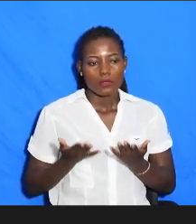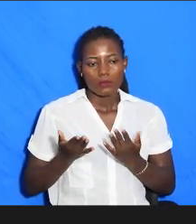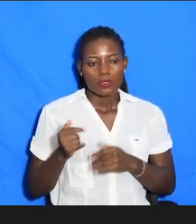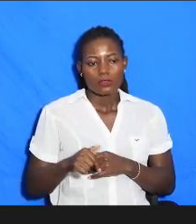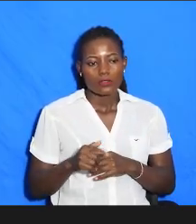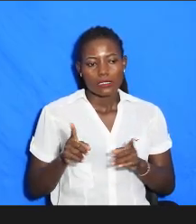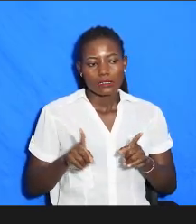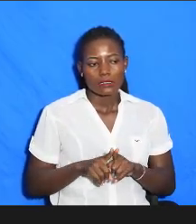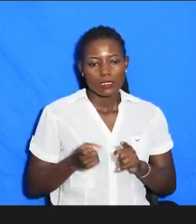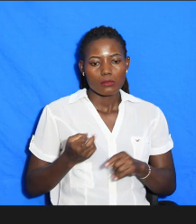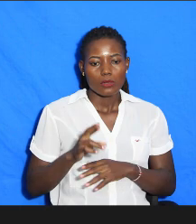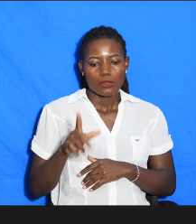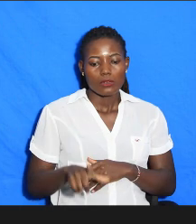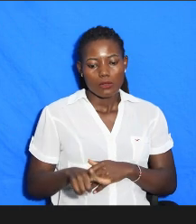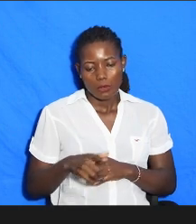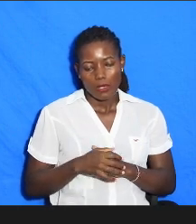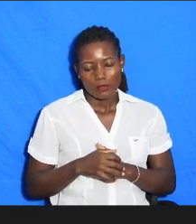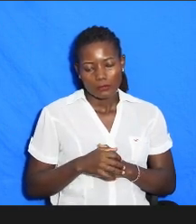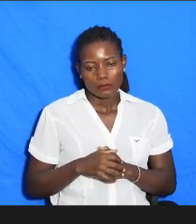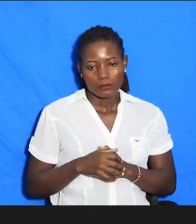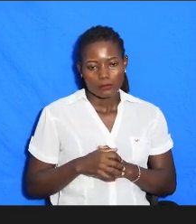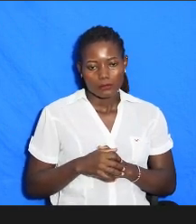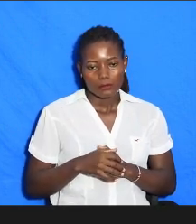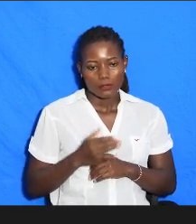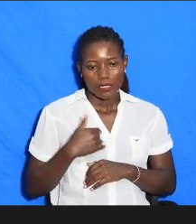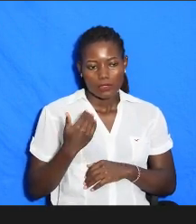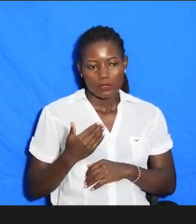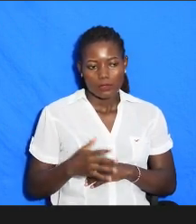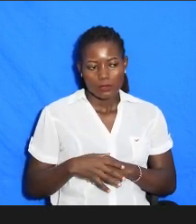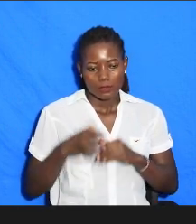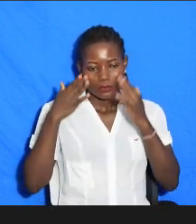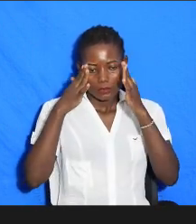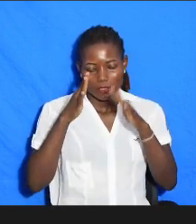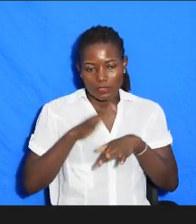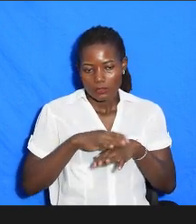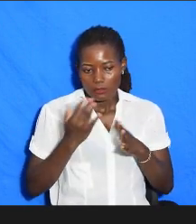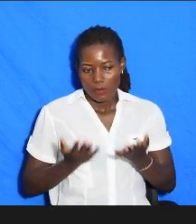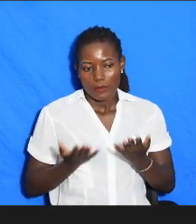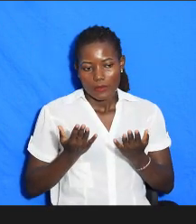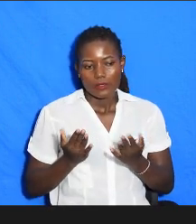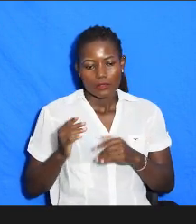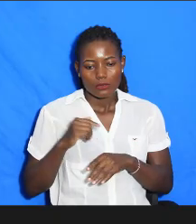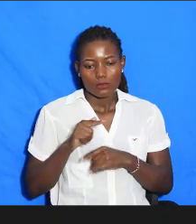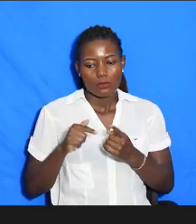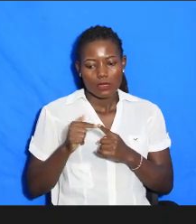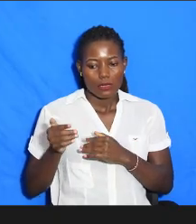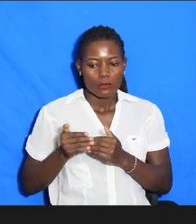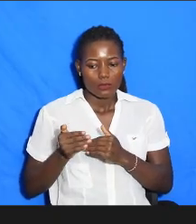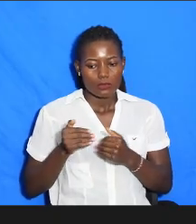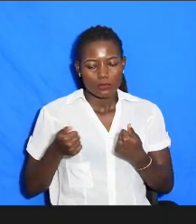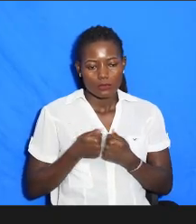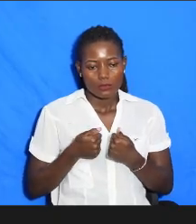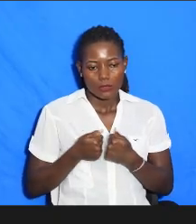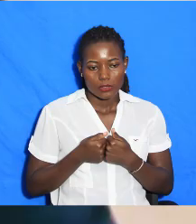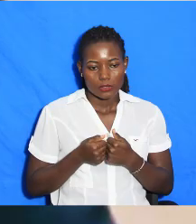or maybe lower. So I normally check my weight well towards competition. That's why it normally matters a